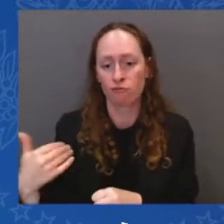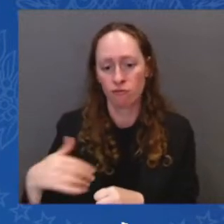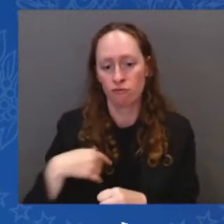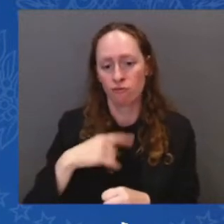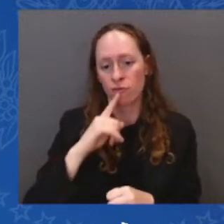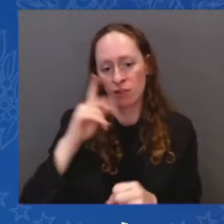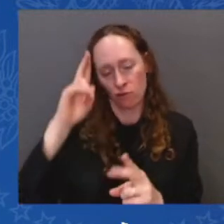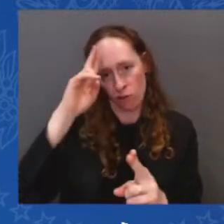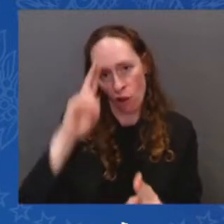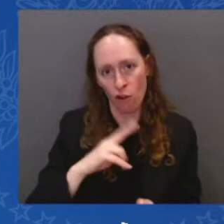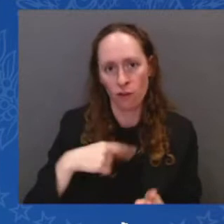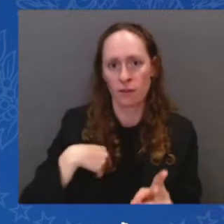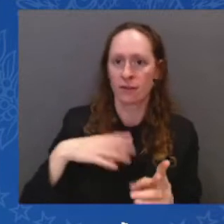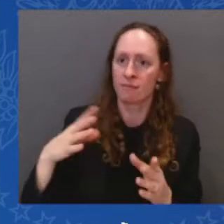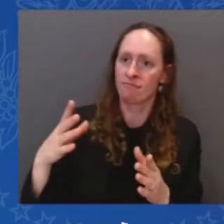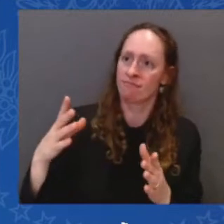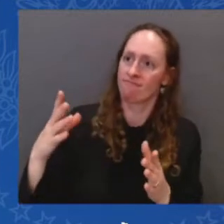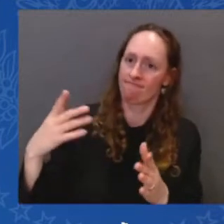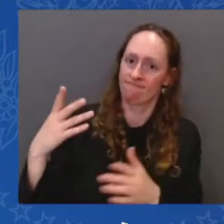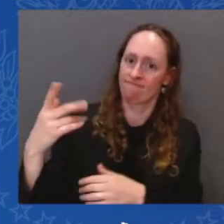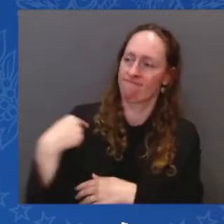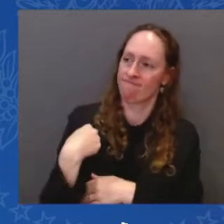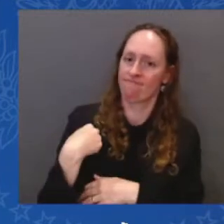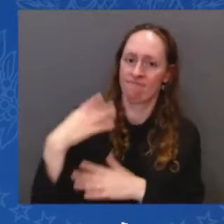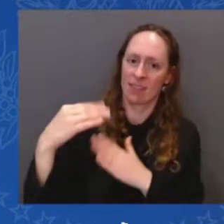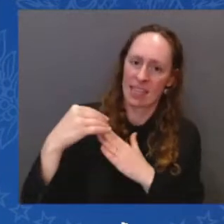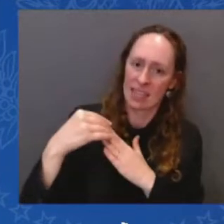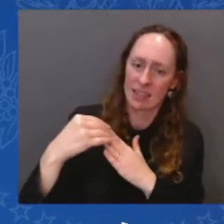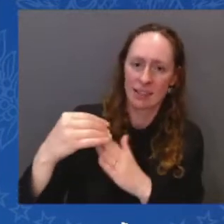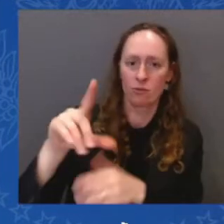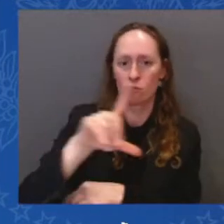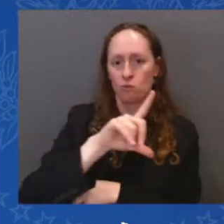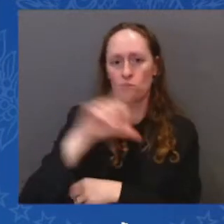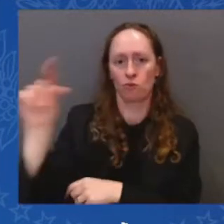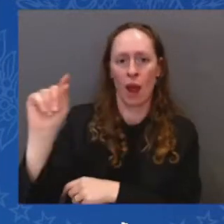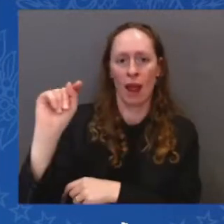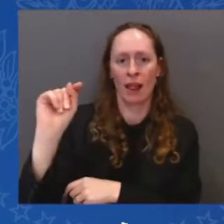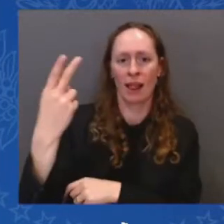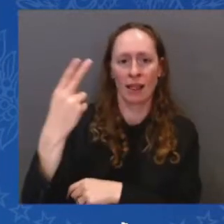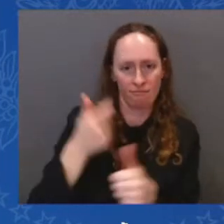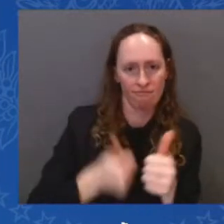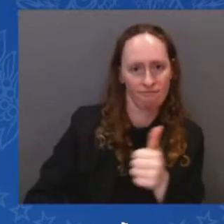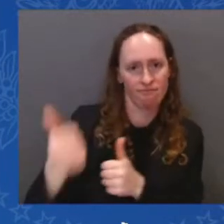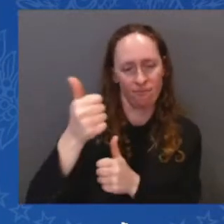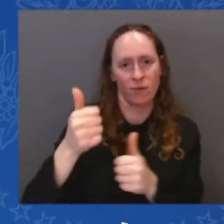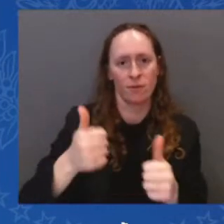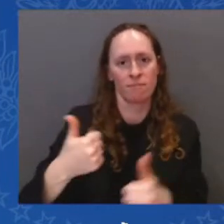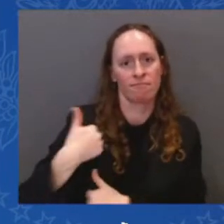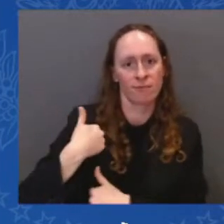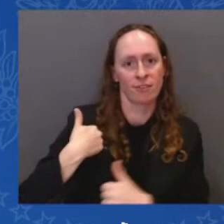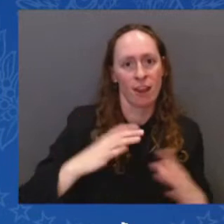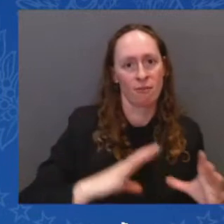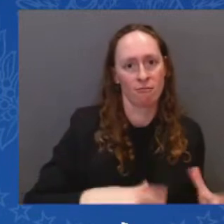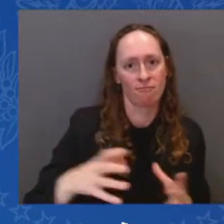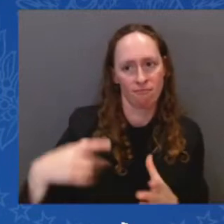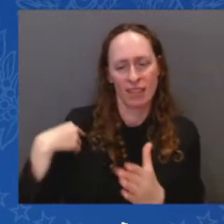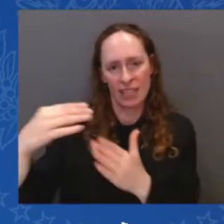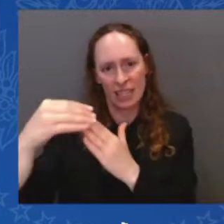The Joint Force, as I said, is the most lethal and capable military in the world, and our enemies know